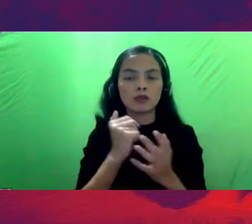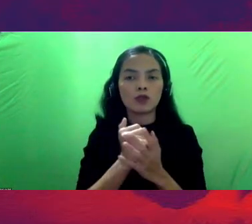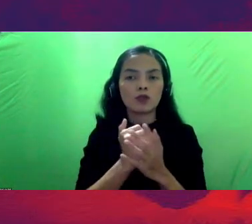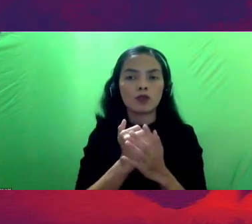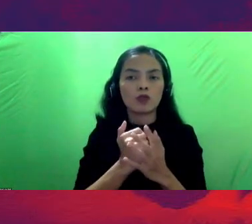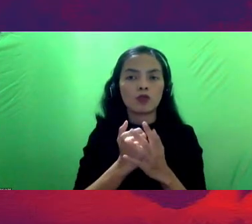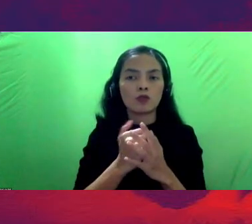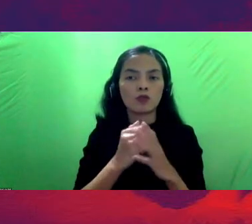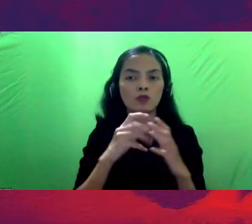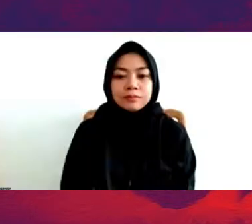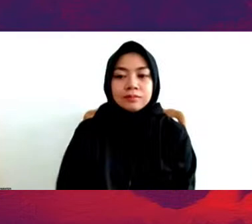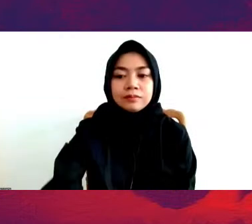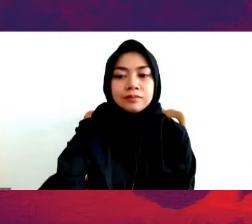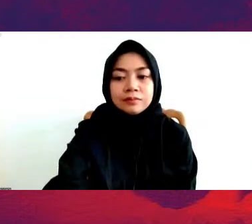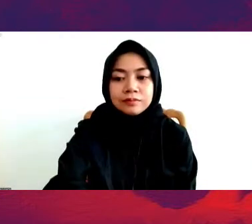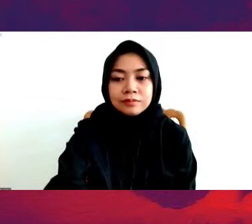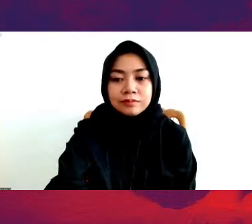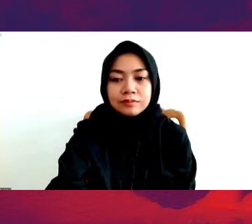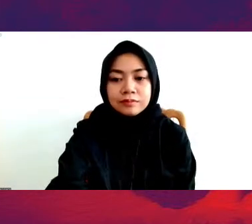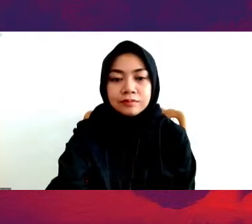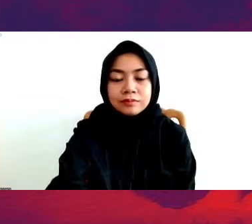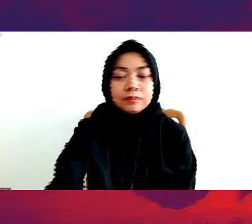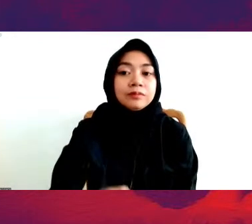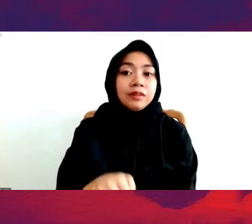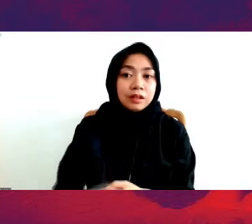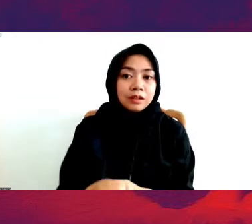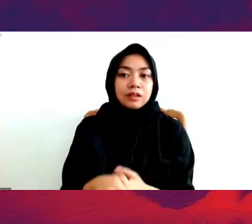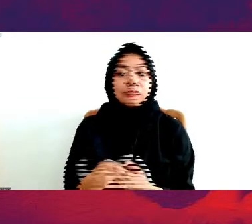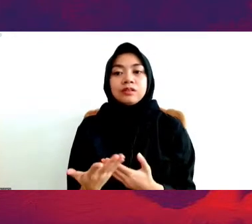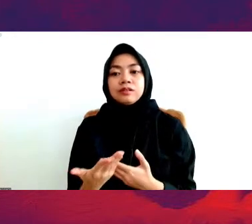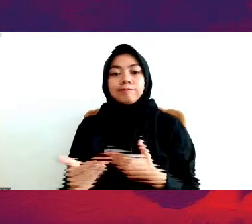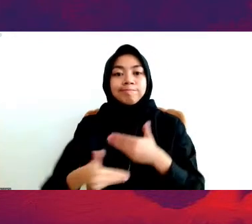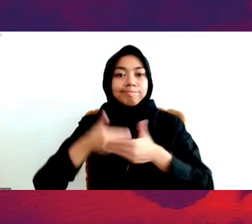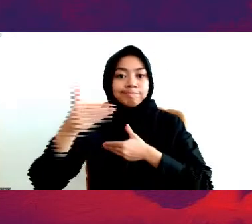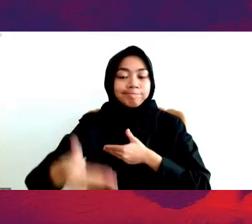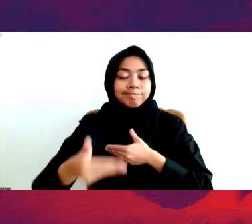experiencing the hardest hit from the pandemic. Next one.